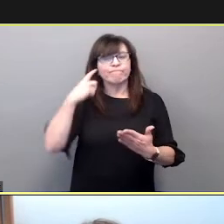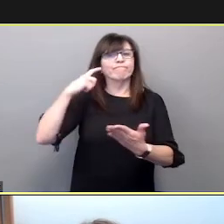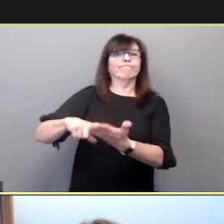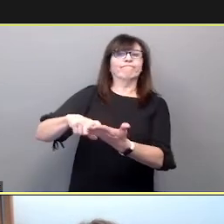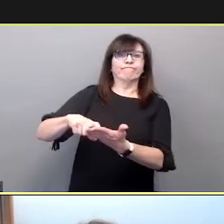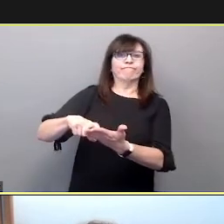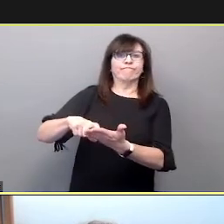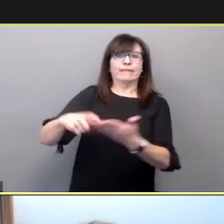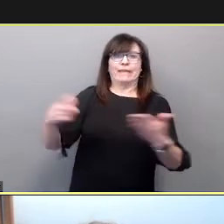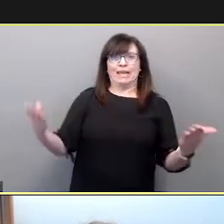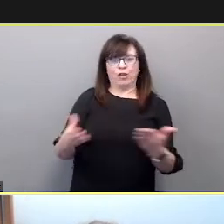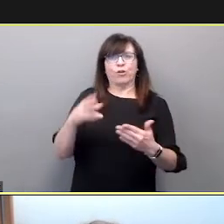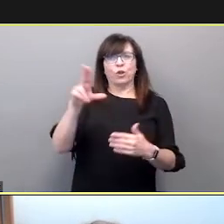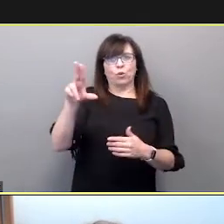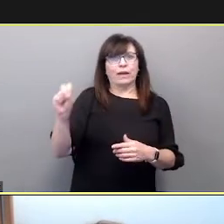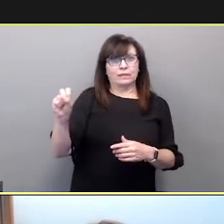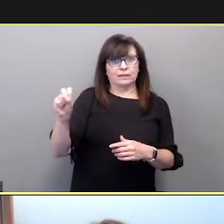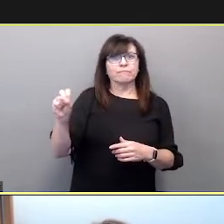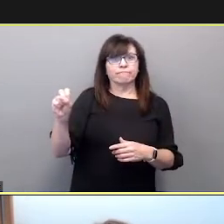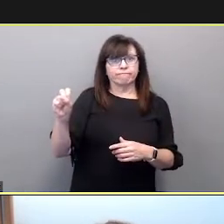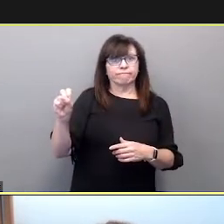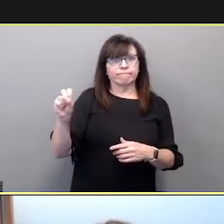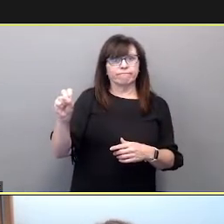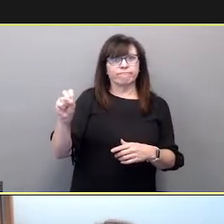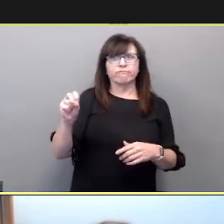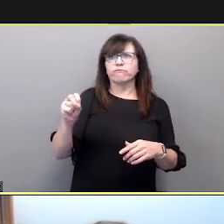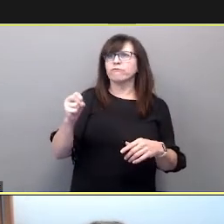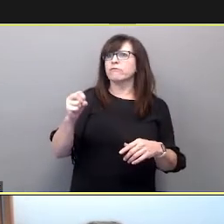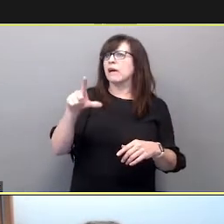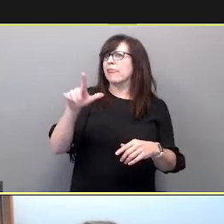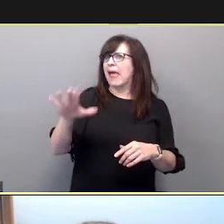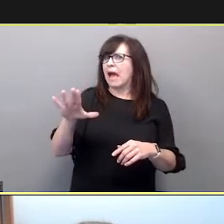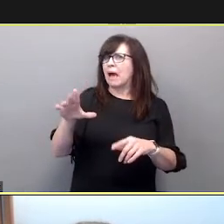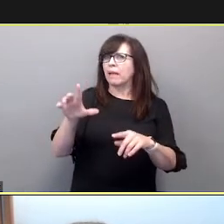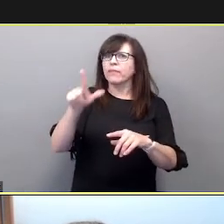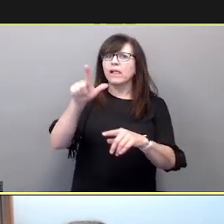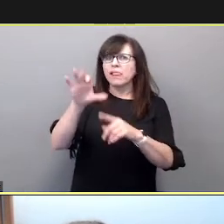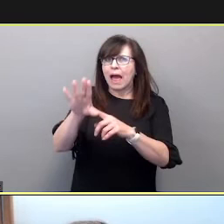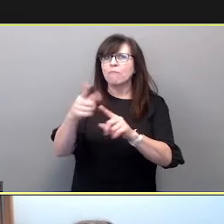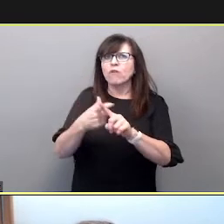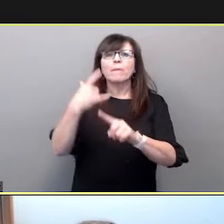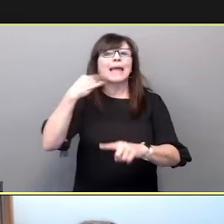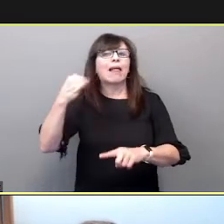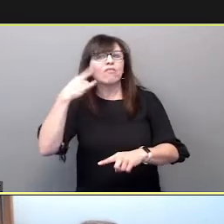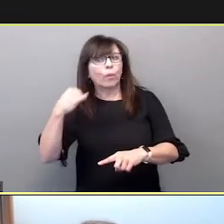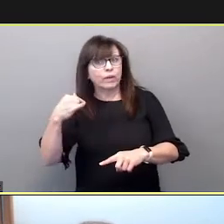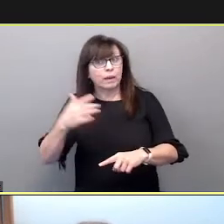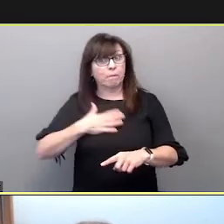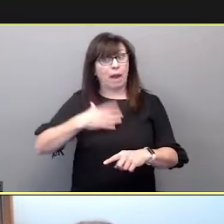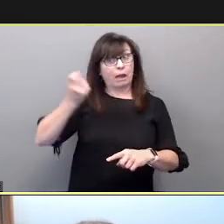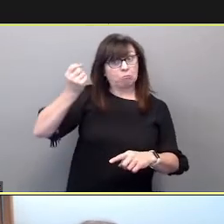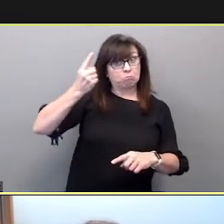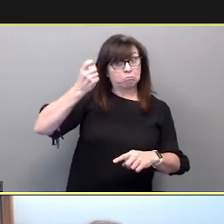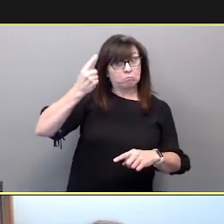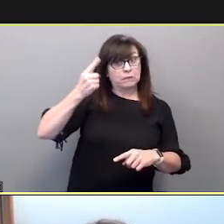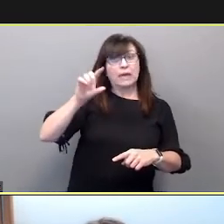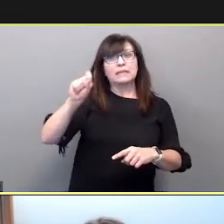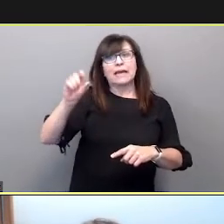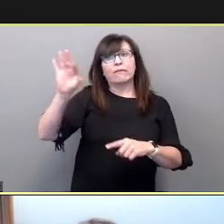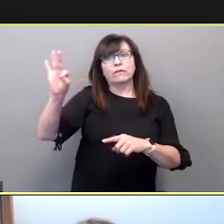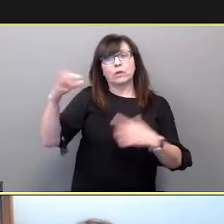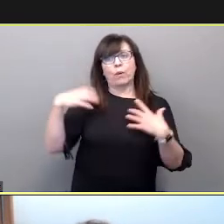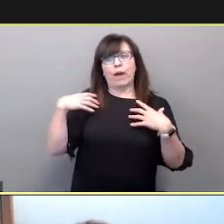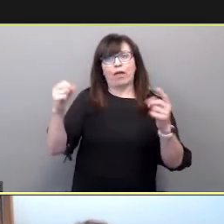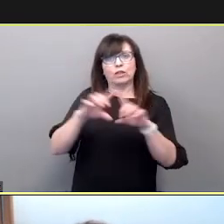sequenced from a lab in California. So my understanding is the San Francisco Health